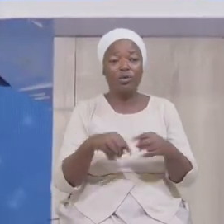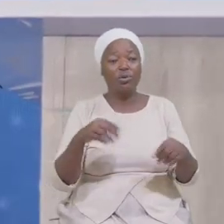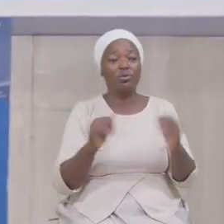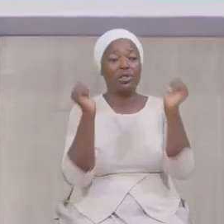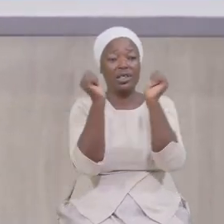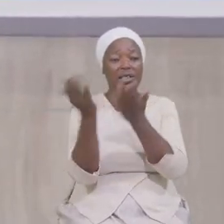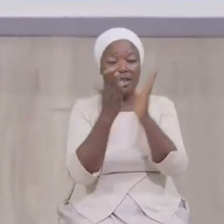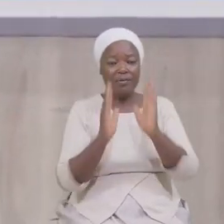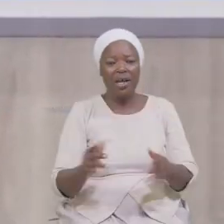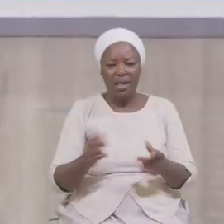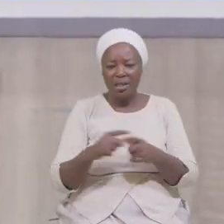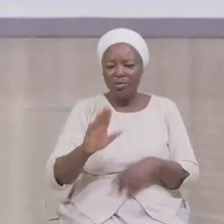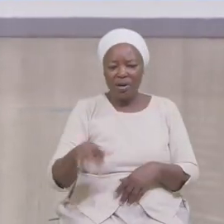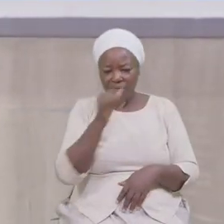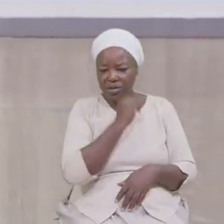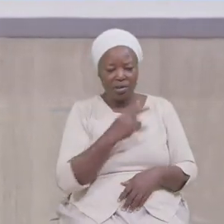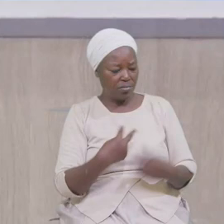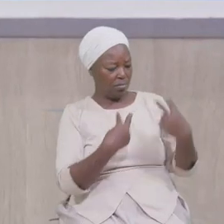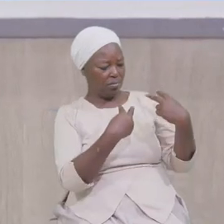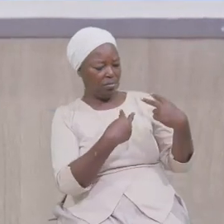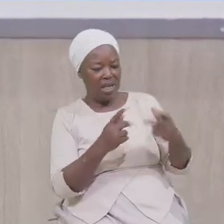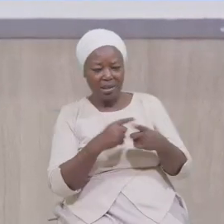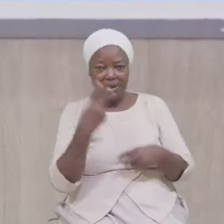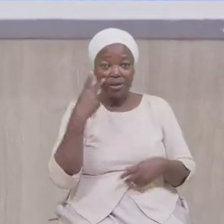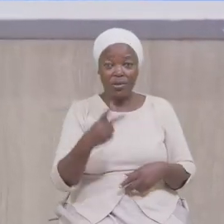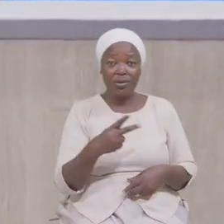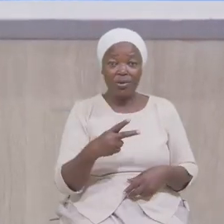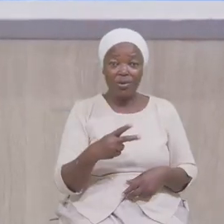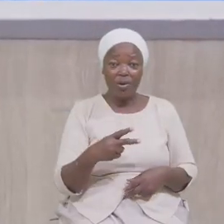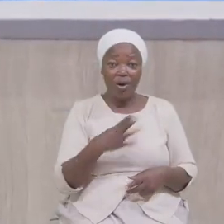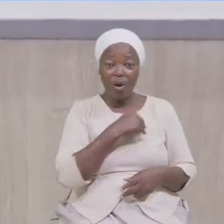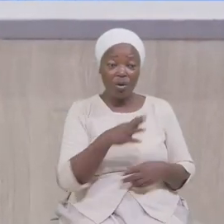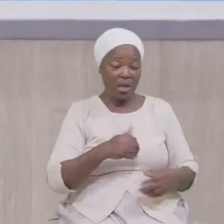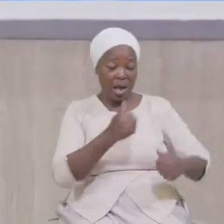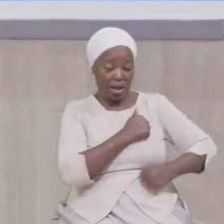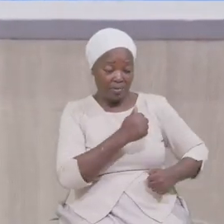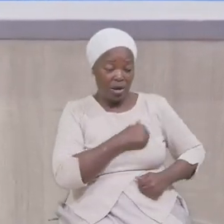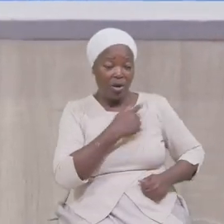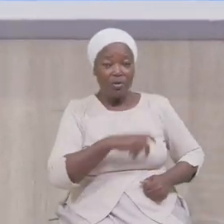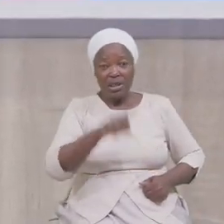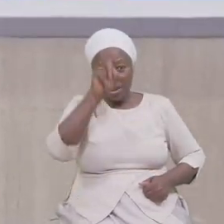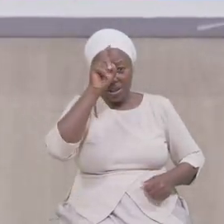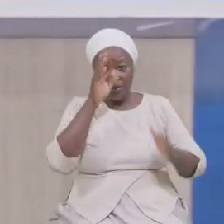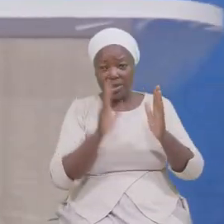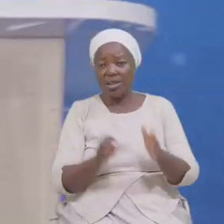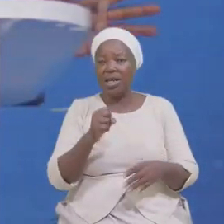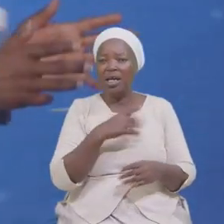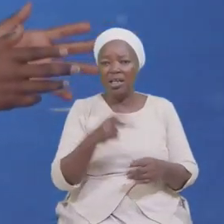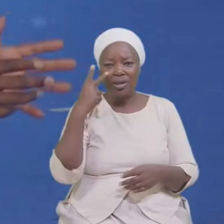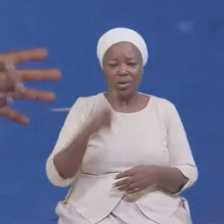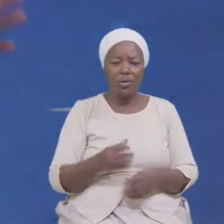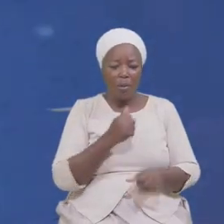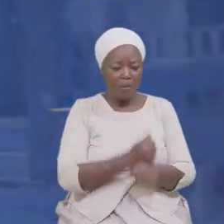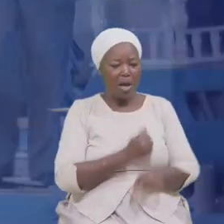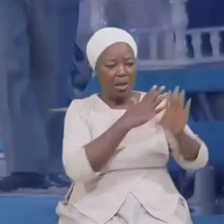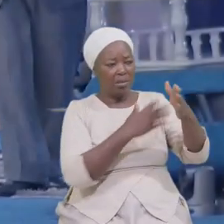the children of Israel looked back, and they saw all the army of the Egyptians, and they saw mountains on this side, on